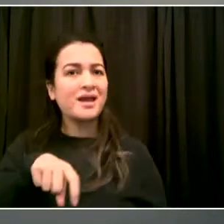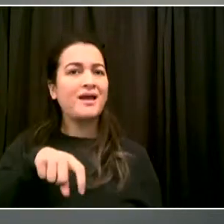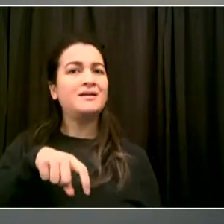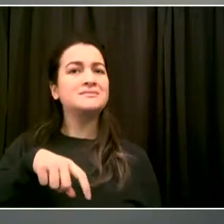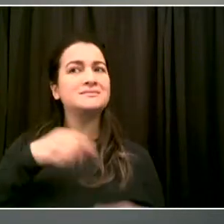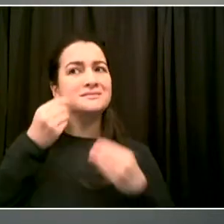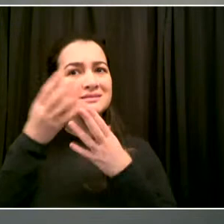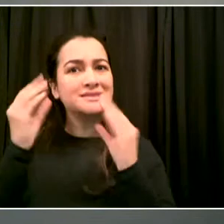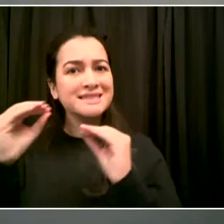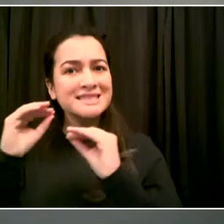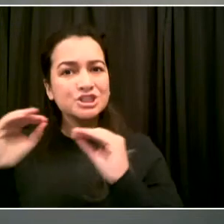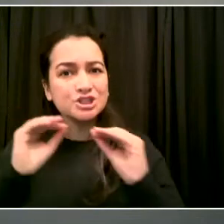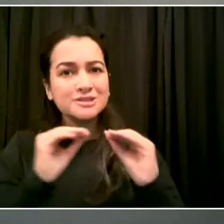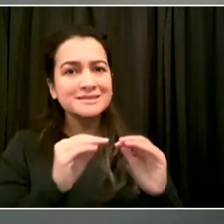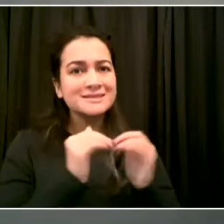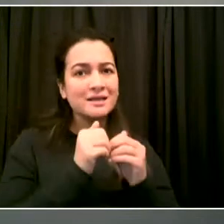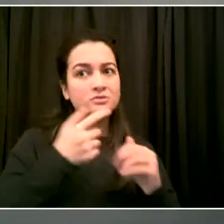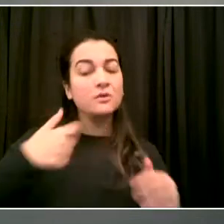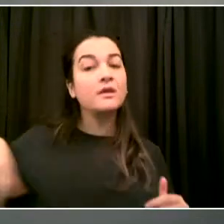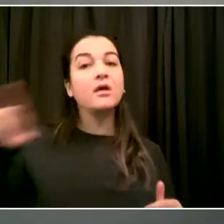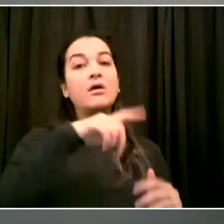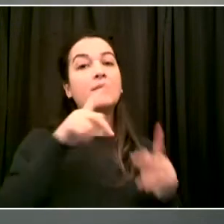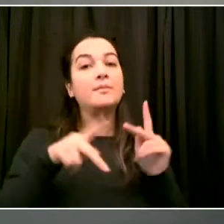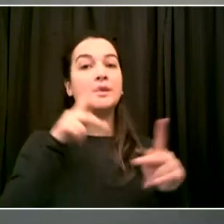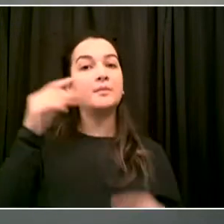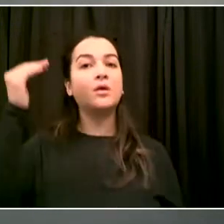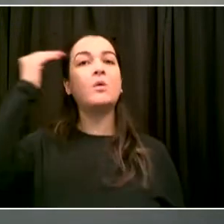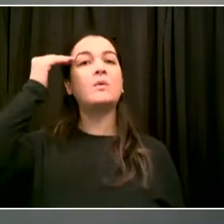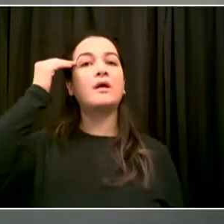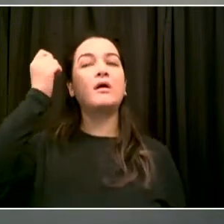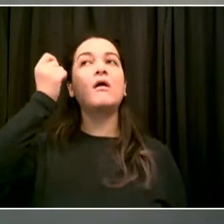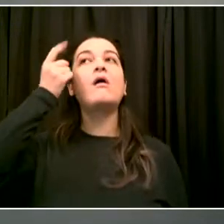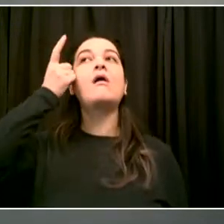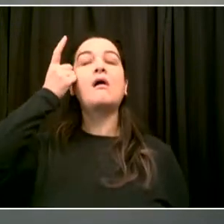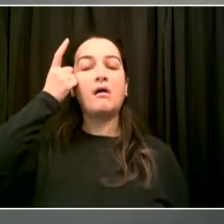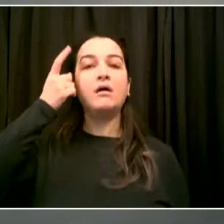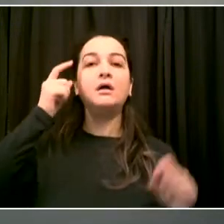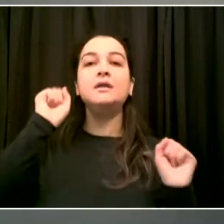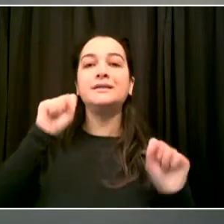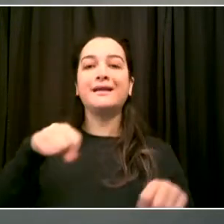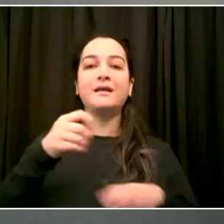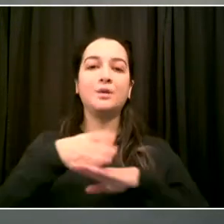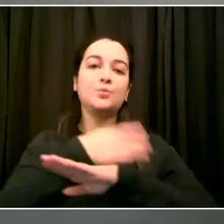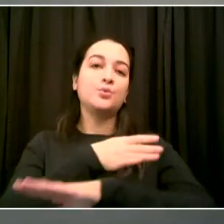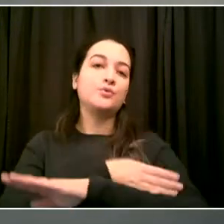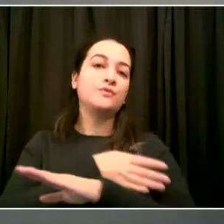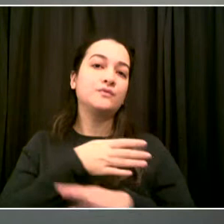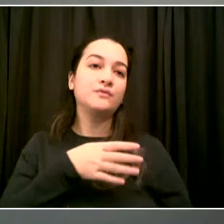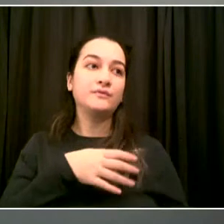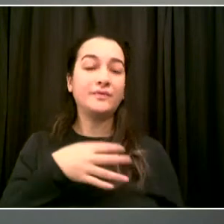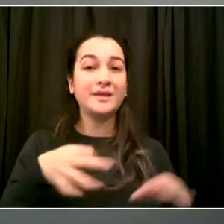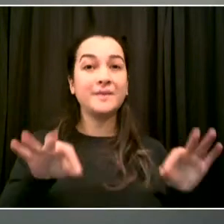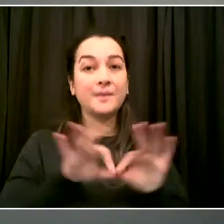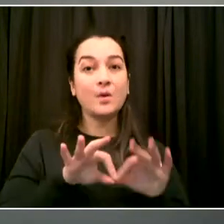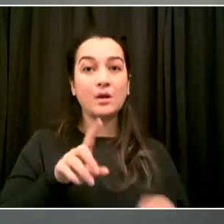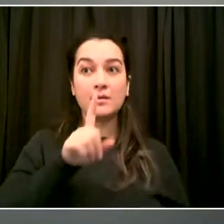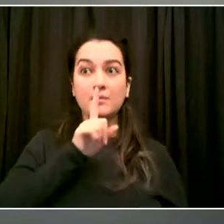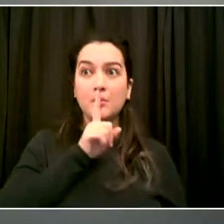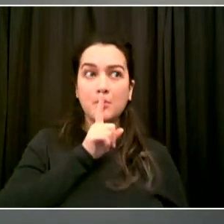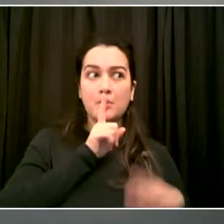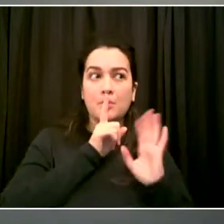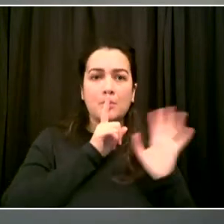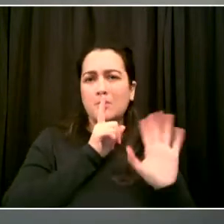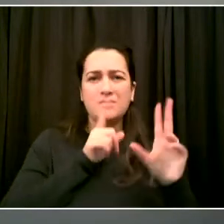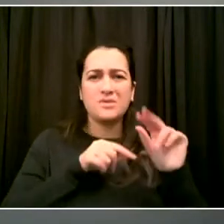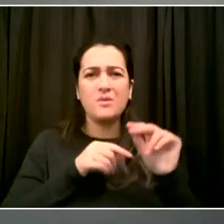mainstream media aware of what's going on. And I think awareness will lead to education, and the education will lead to prevention. And even though the Asian Hate